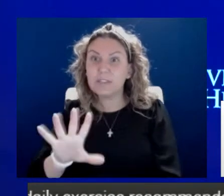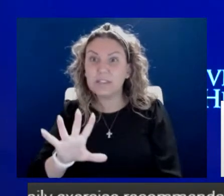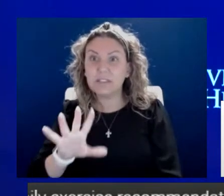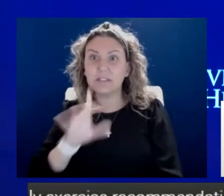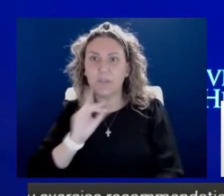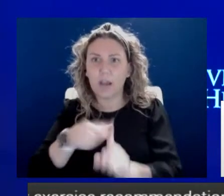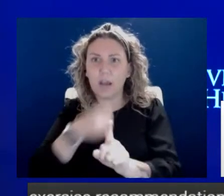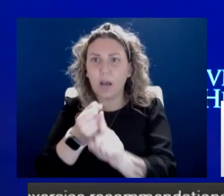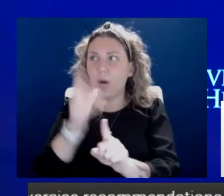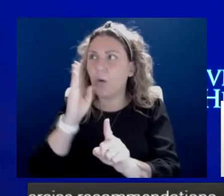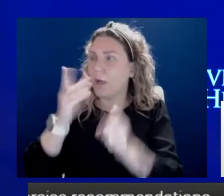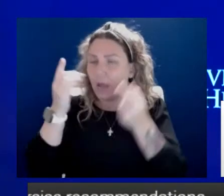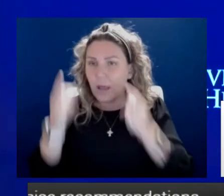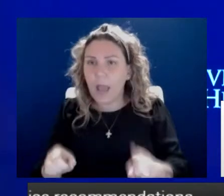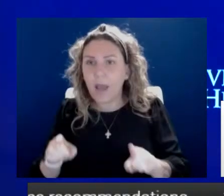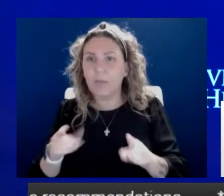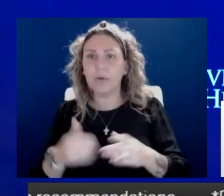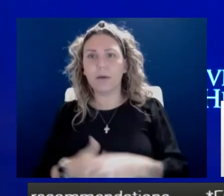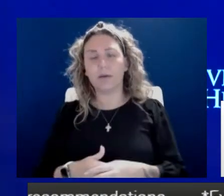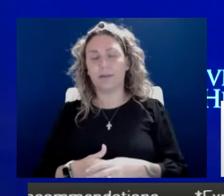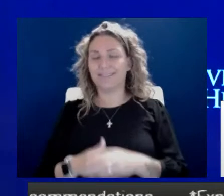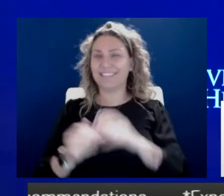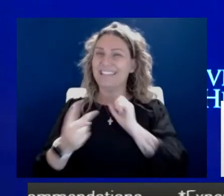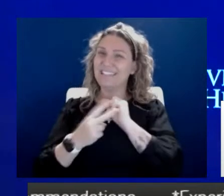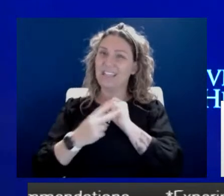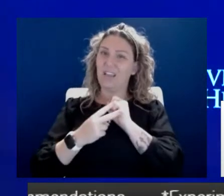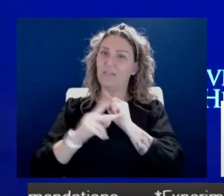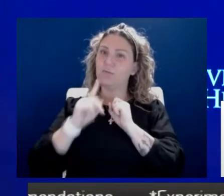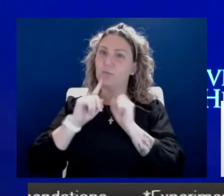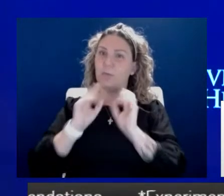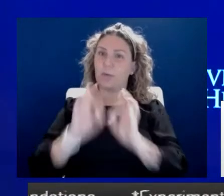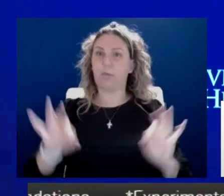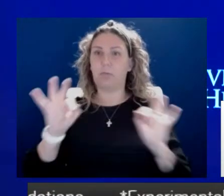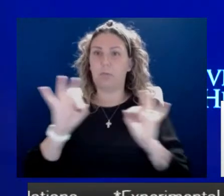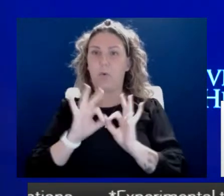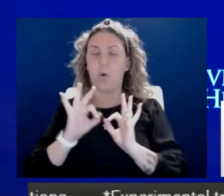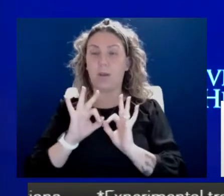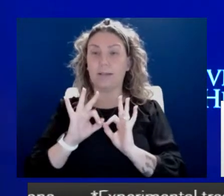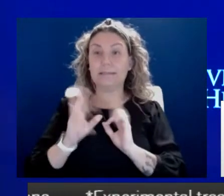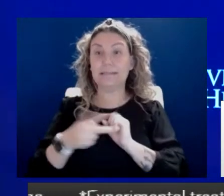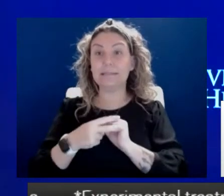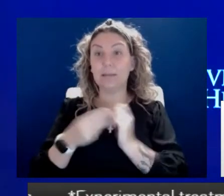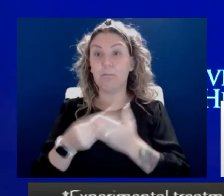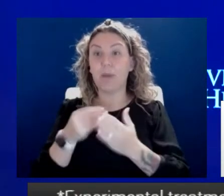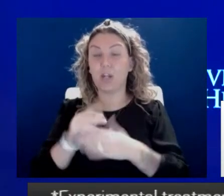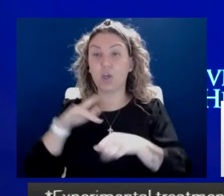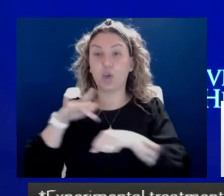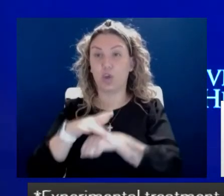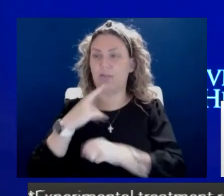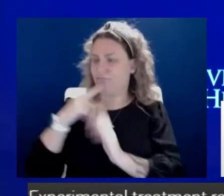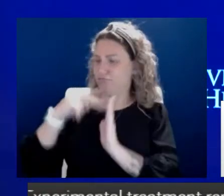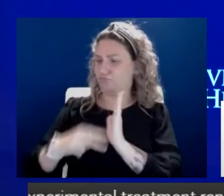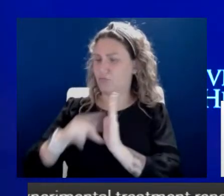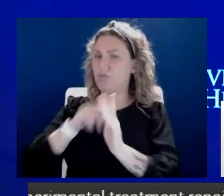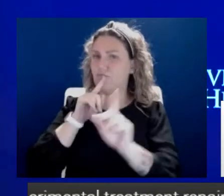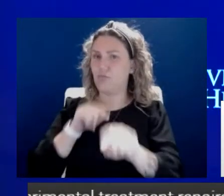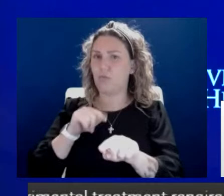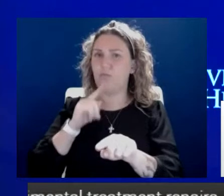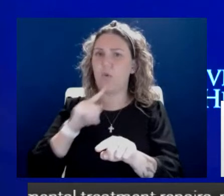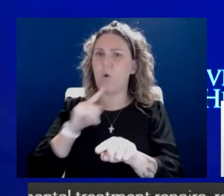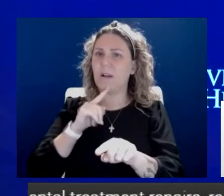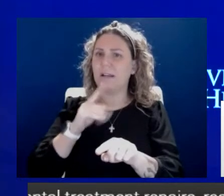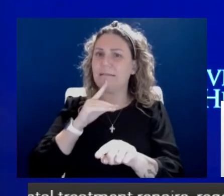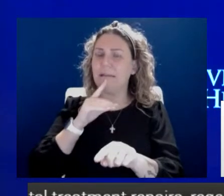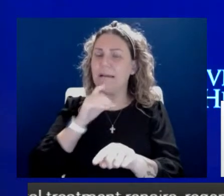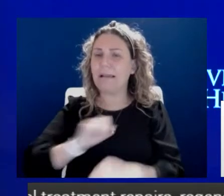way. Saving is very important, and saving early. I read a report that if at the age of 18 you start